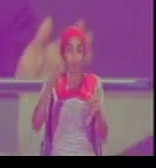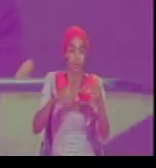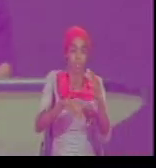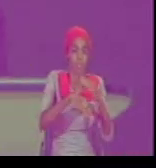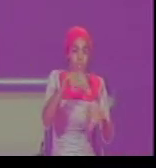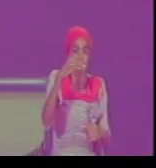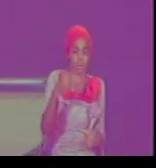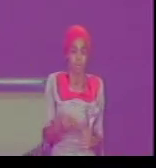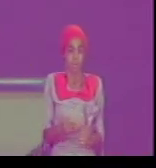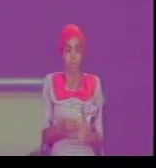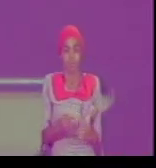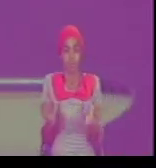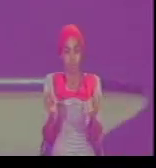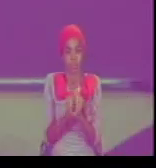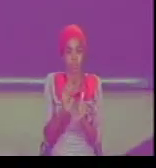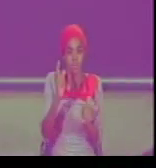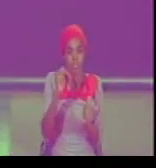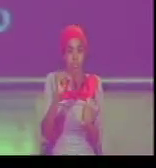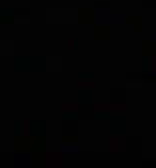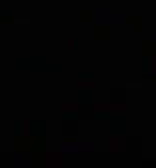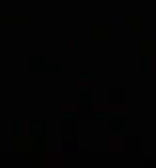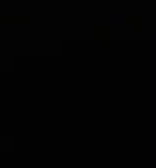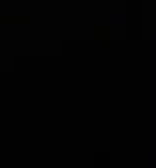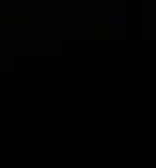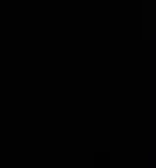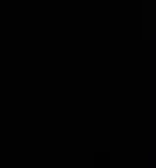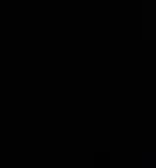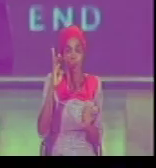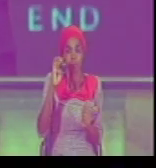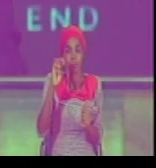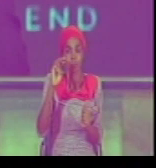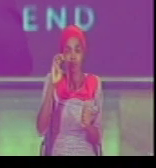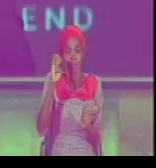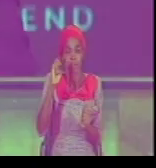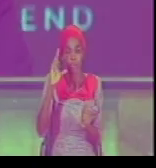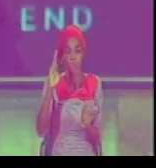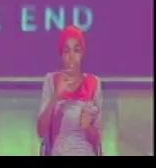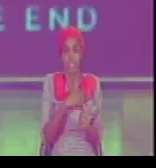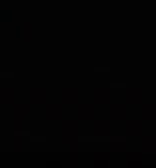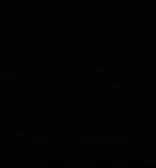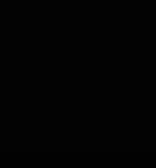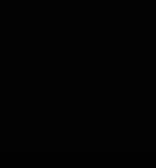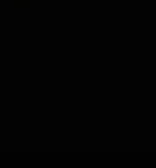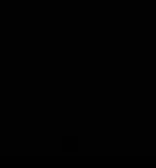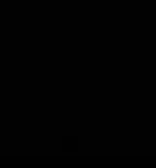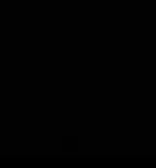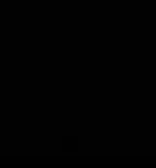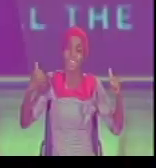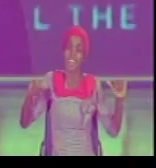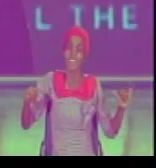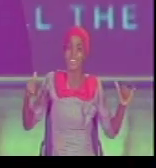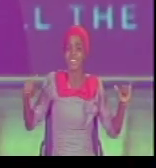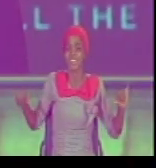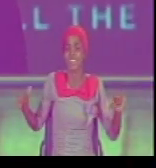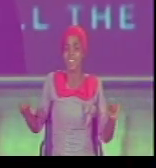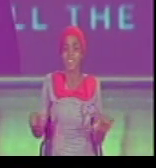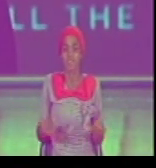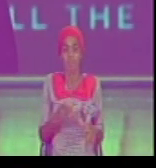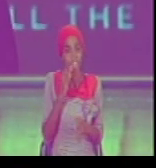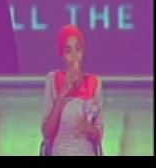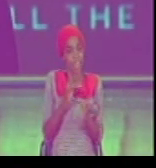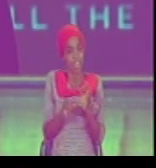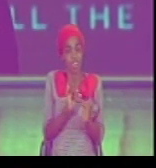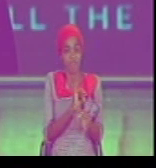with timbrels and with dances. Now, if there is any announcement in any of